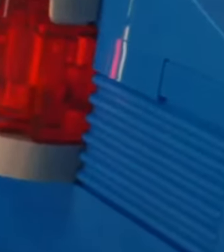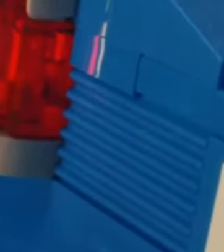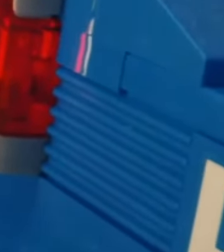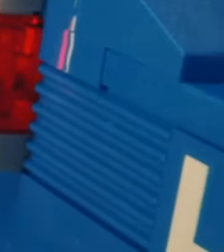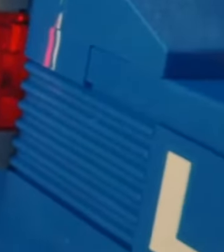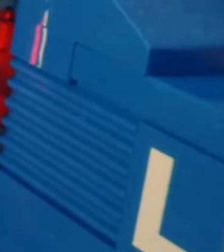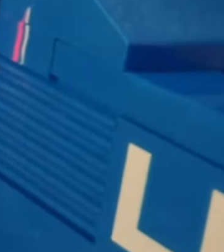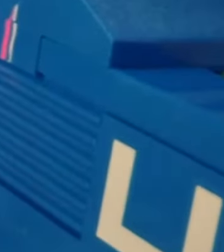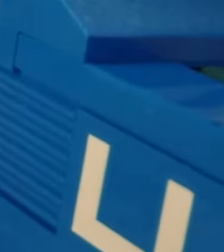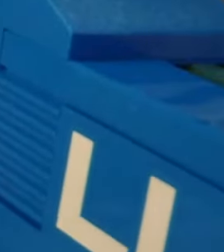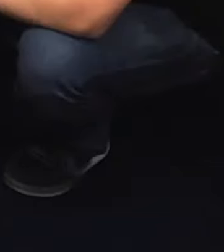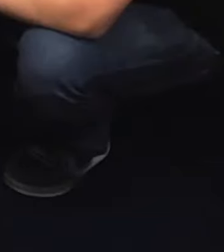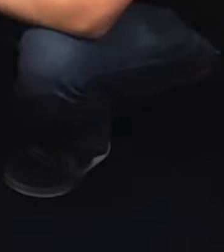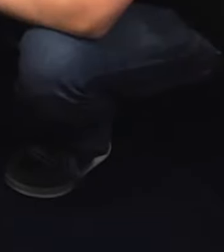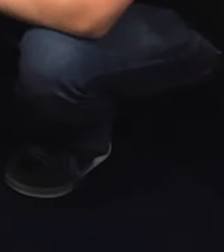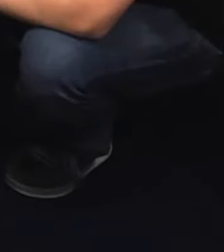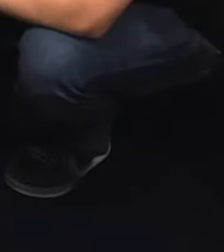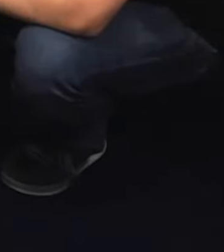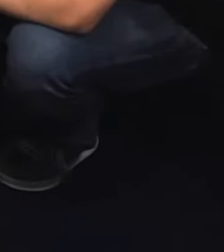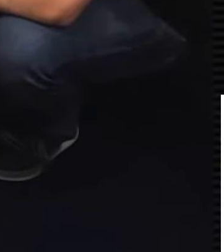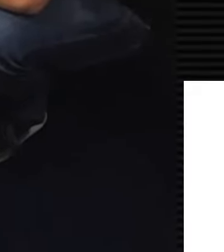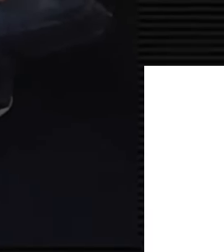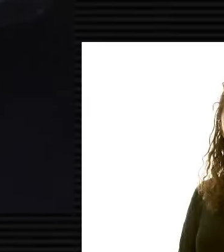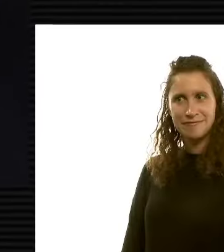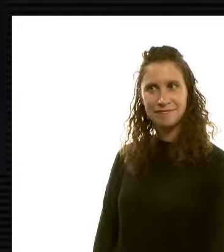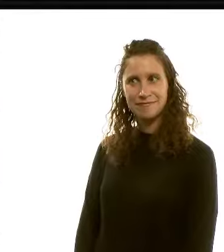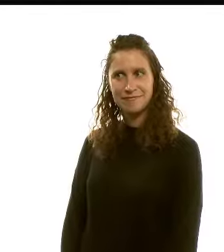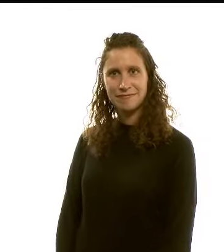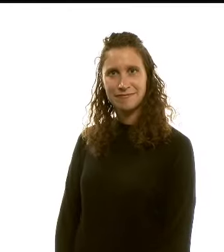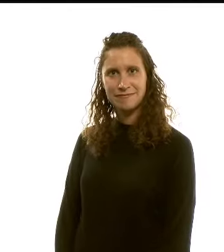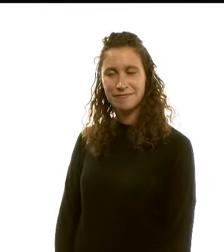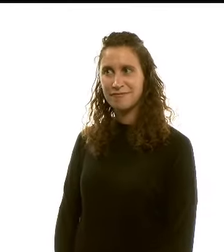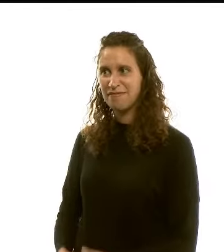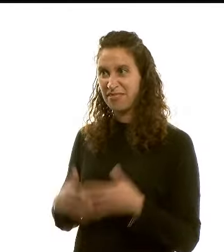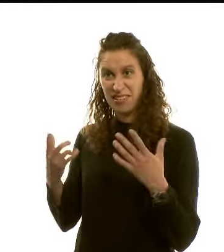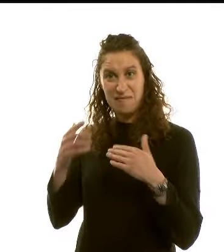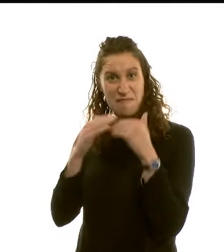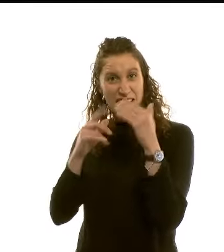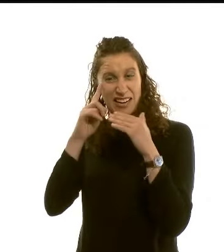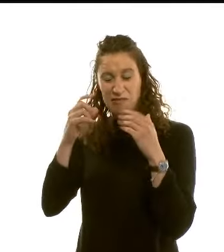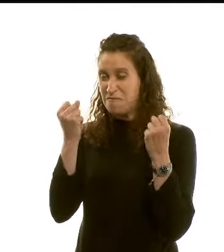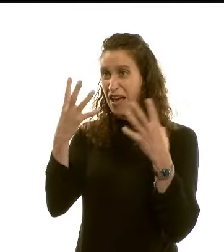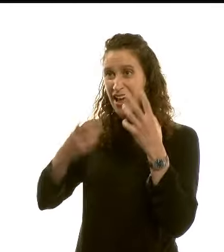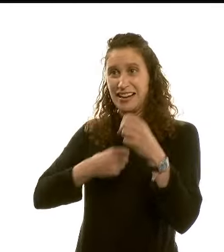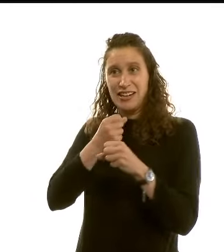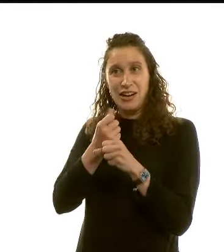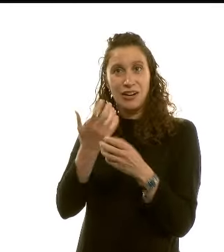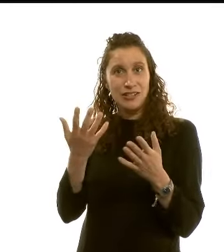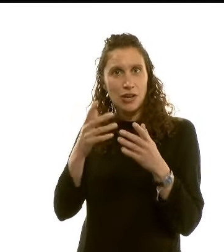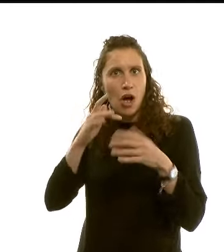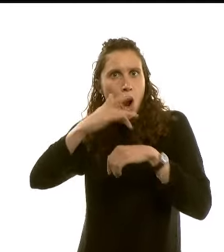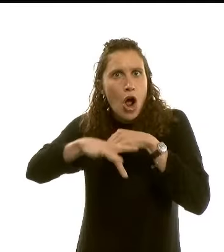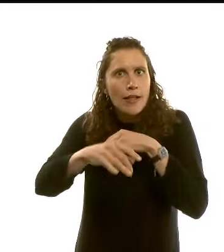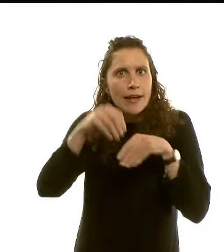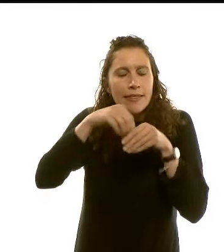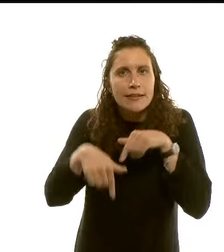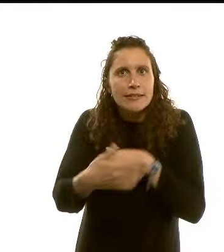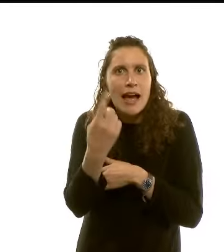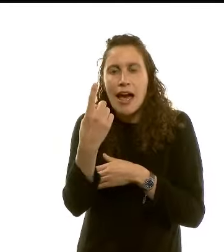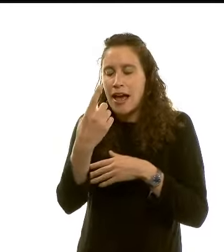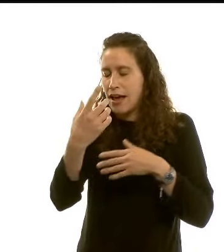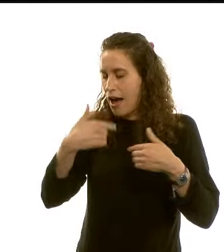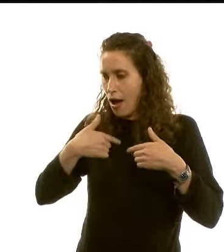played with, too. Fans like Kat, who's been building with her siblings for decades. It's bright and early. I've got the Lego set with me.